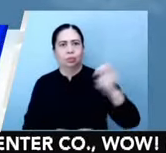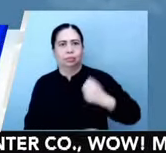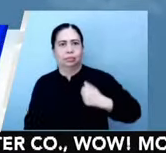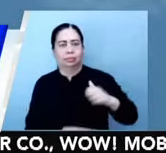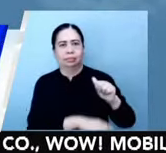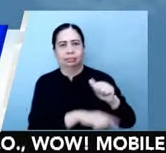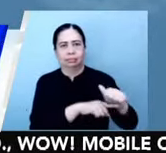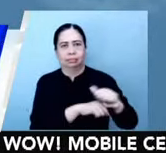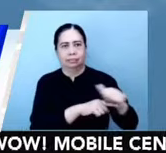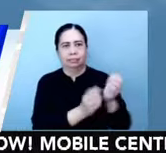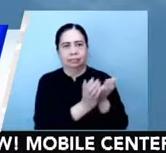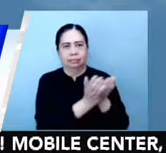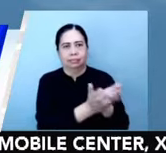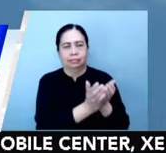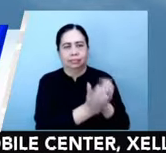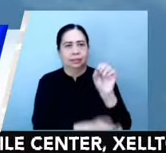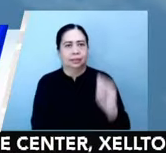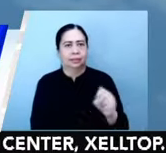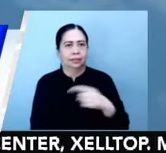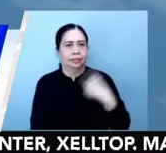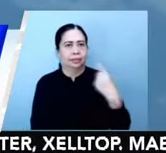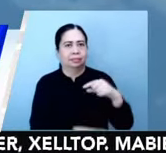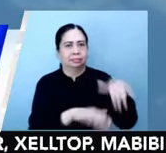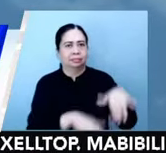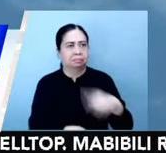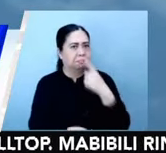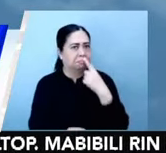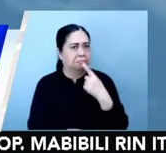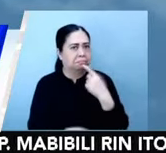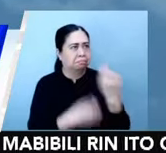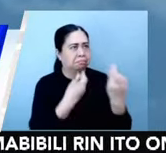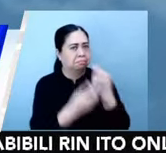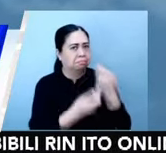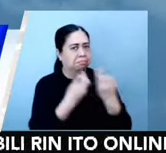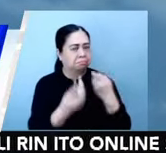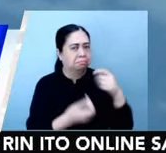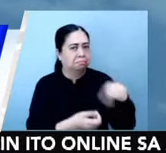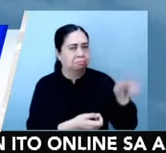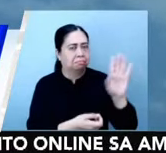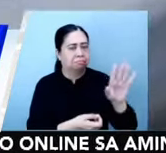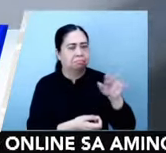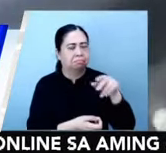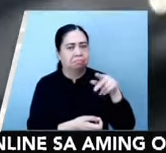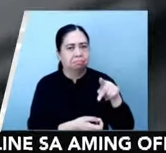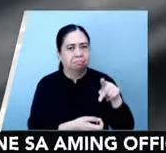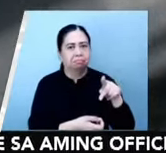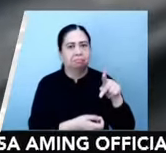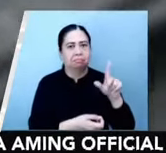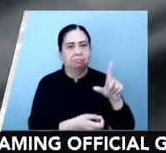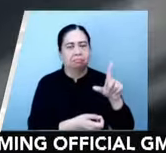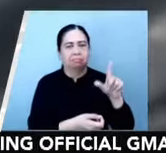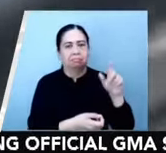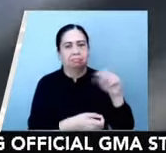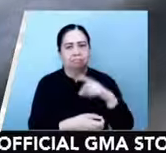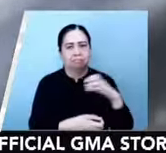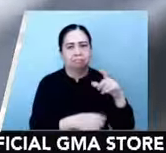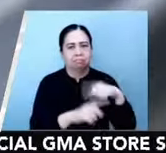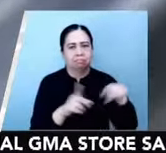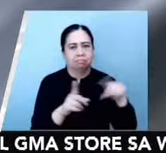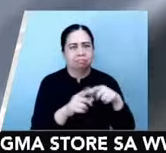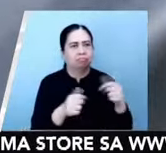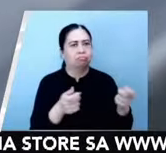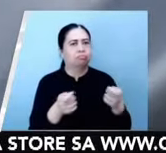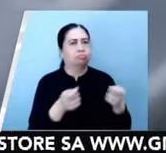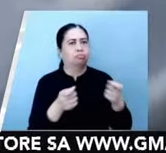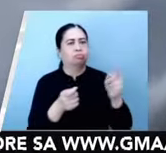China Sea. Hindi nagbigay na iba pang detalye ang People's Liberation Army ng China, pero pasaray nila. Under control ang lahat ng military activity